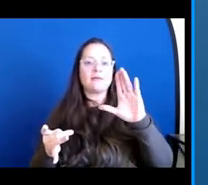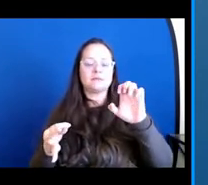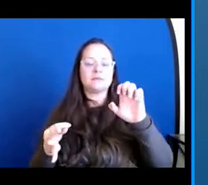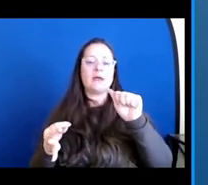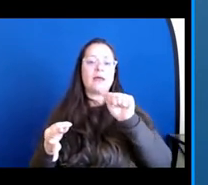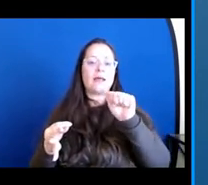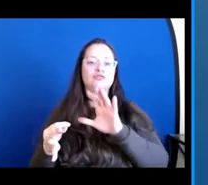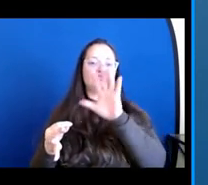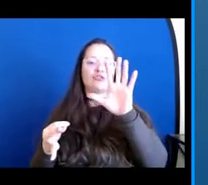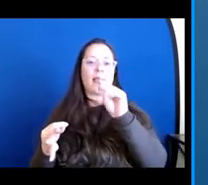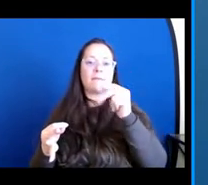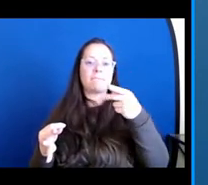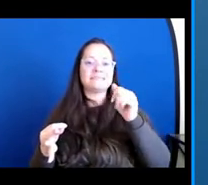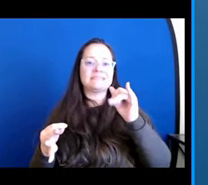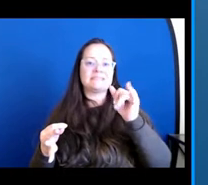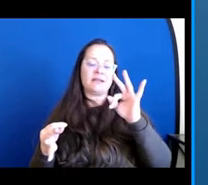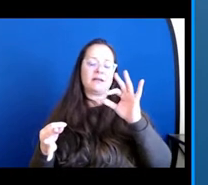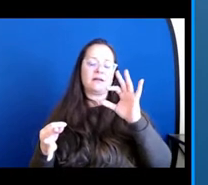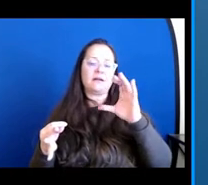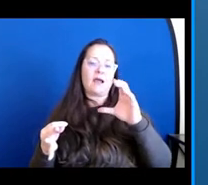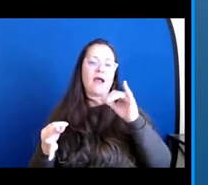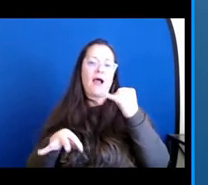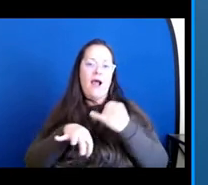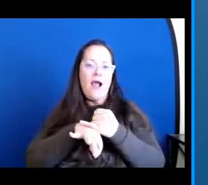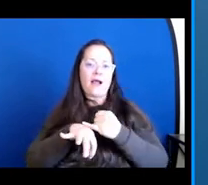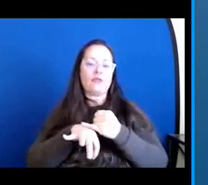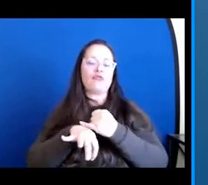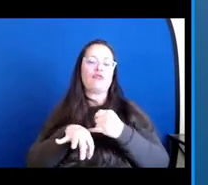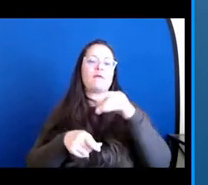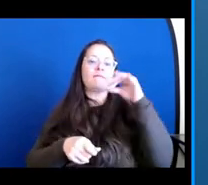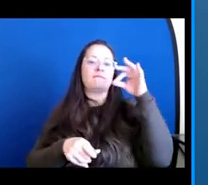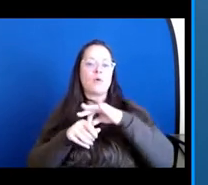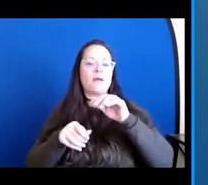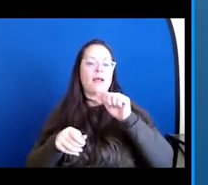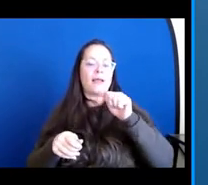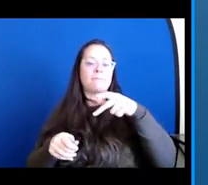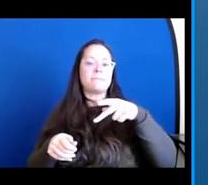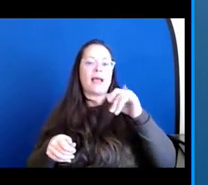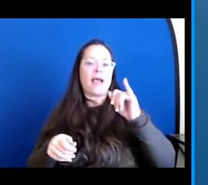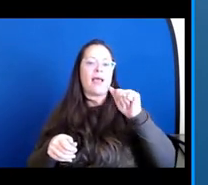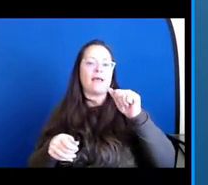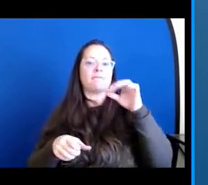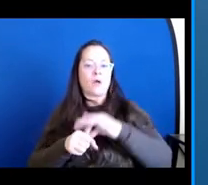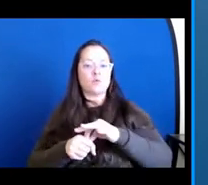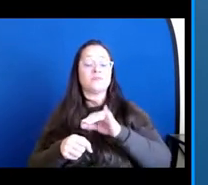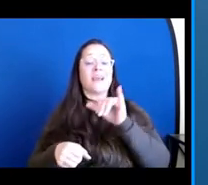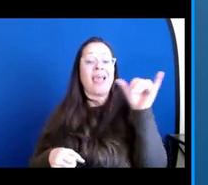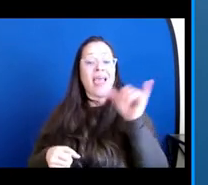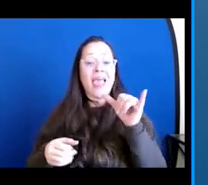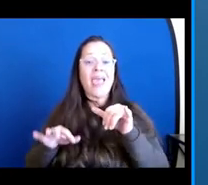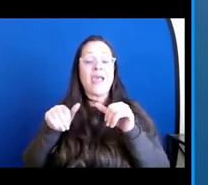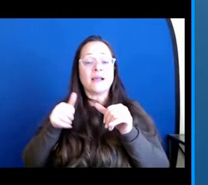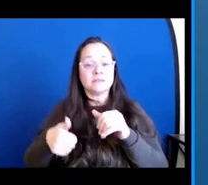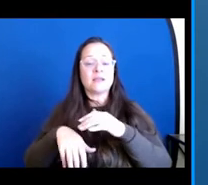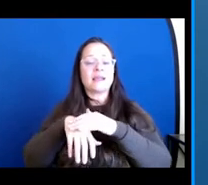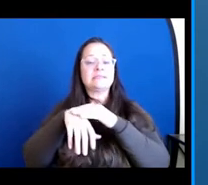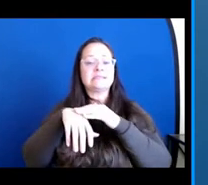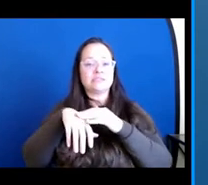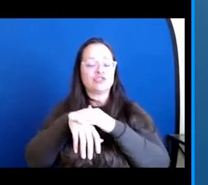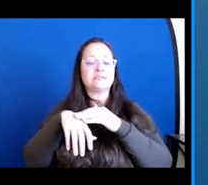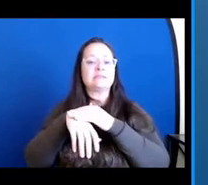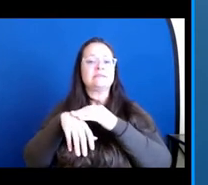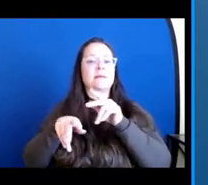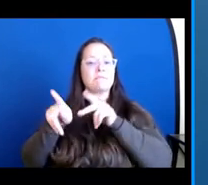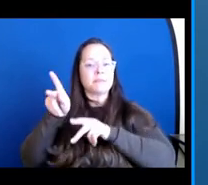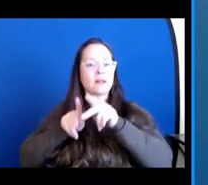American vote apia vote and in addition the indigenous peoples